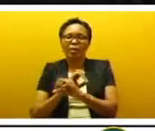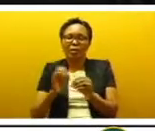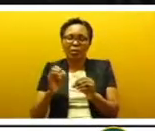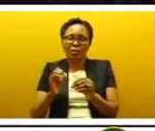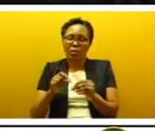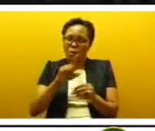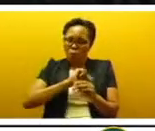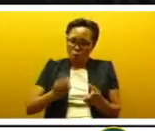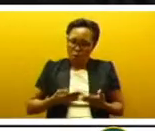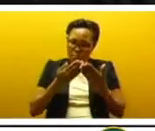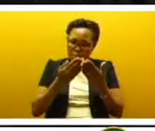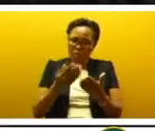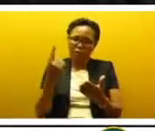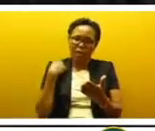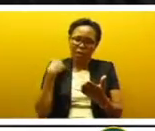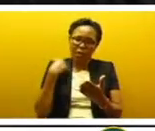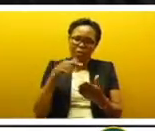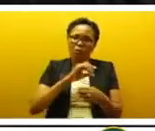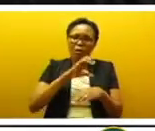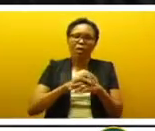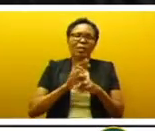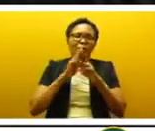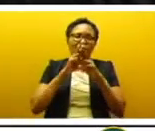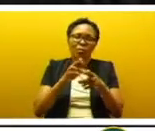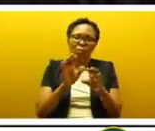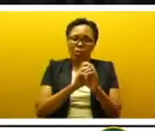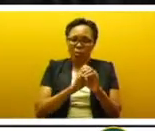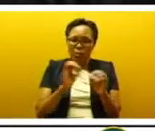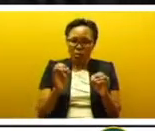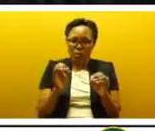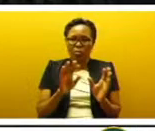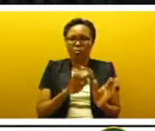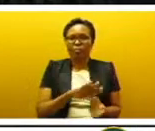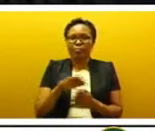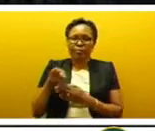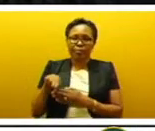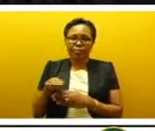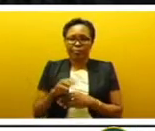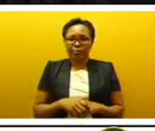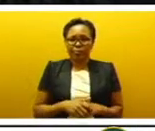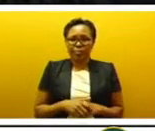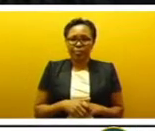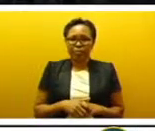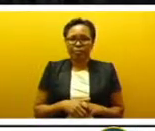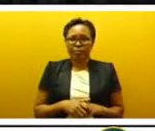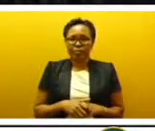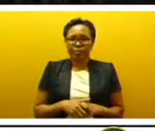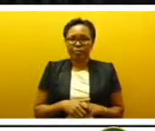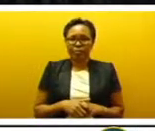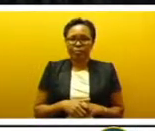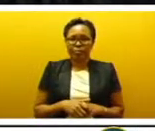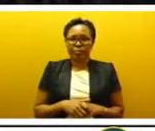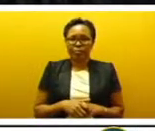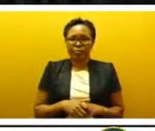there was no response. We come to the issues of